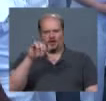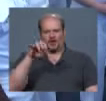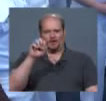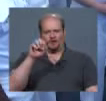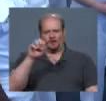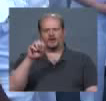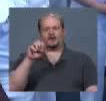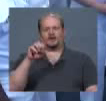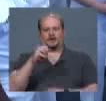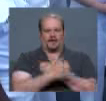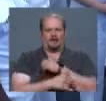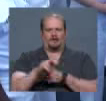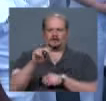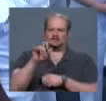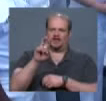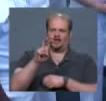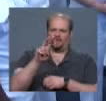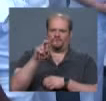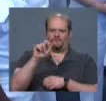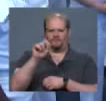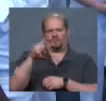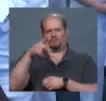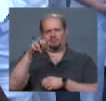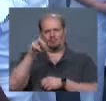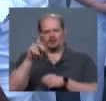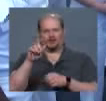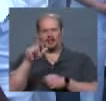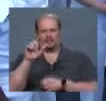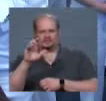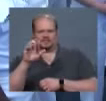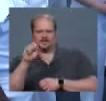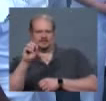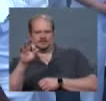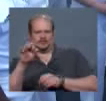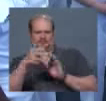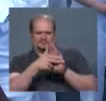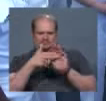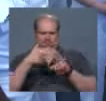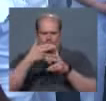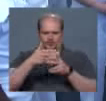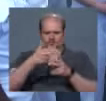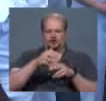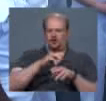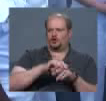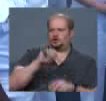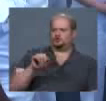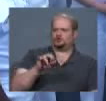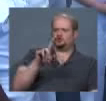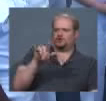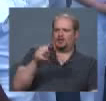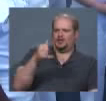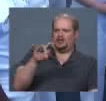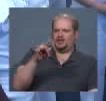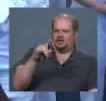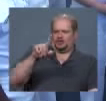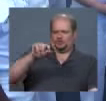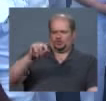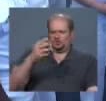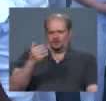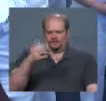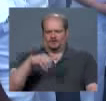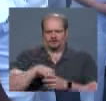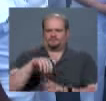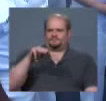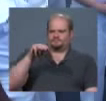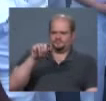Park. And whereas the USS Little Rock LCS-9 was christened and launched on July 18, 2015 in